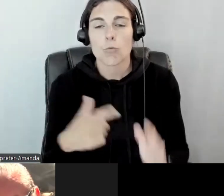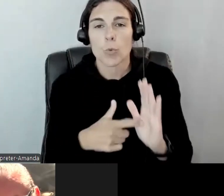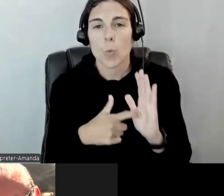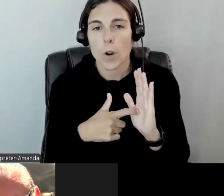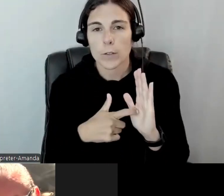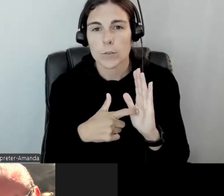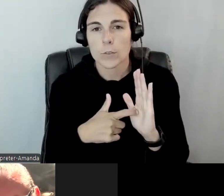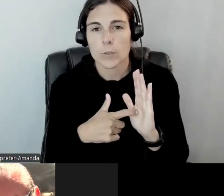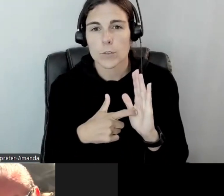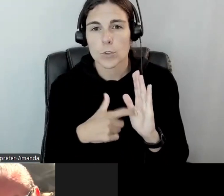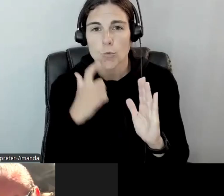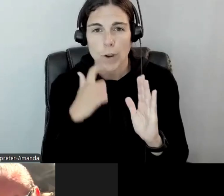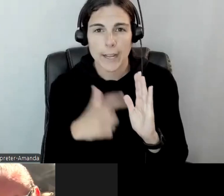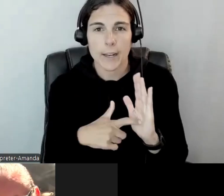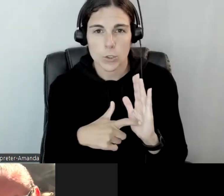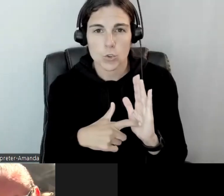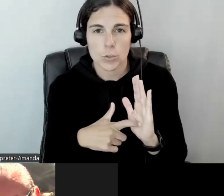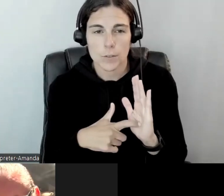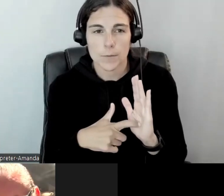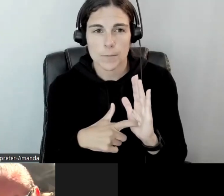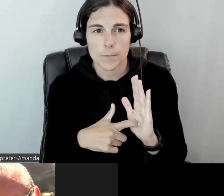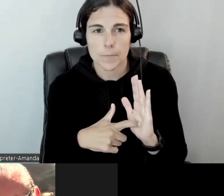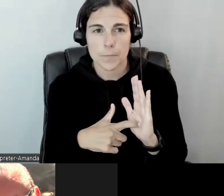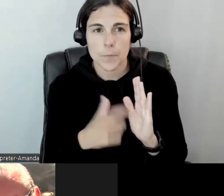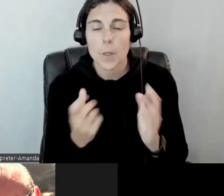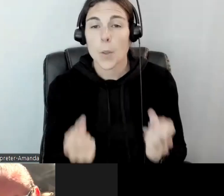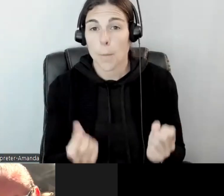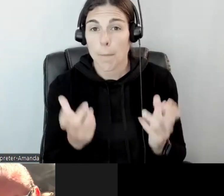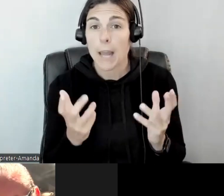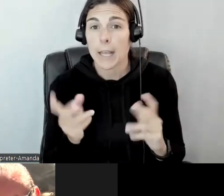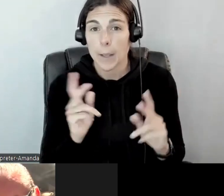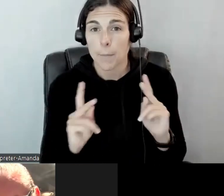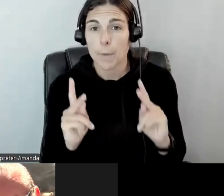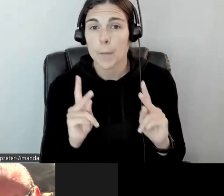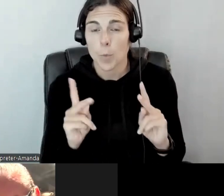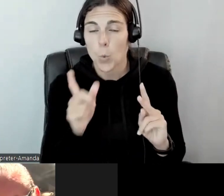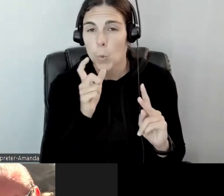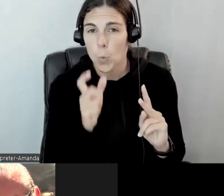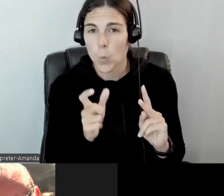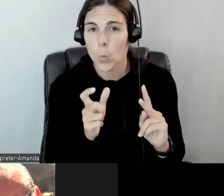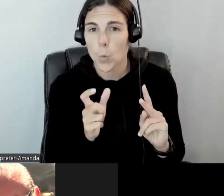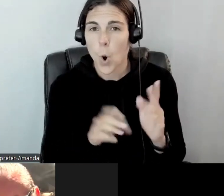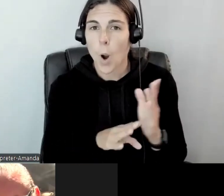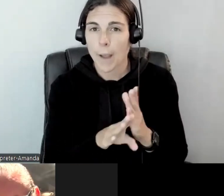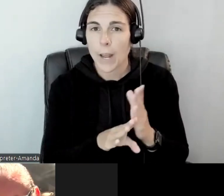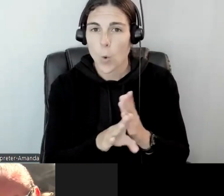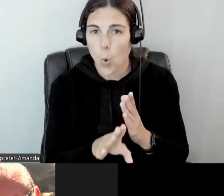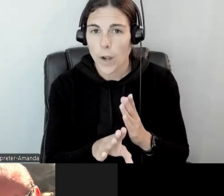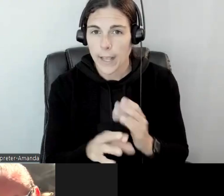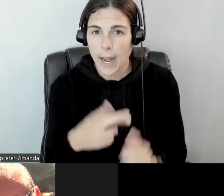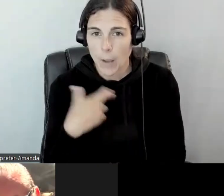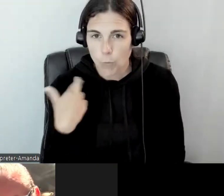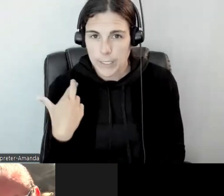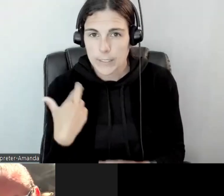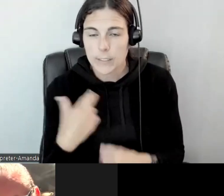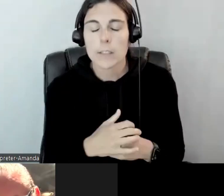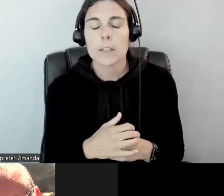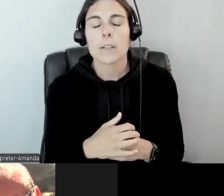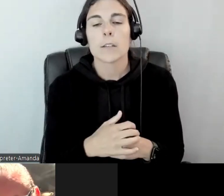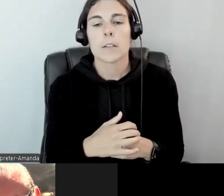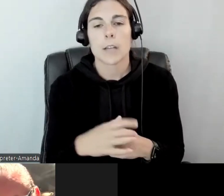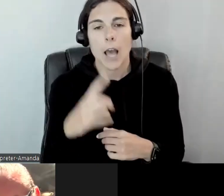requires a recognition that there are many people who are in the minority and at risk. And so I think